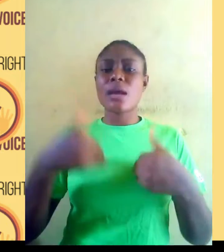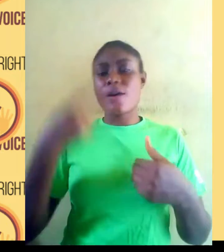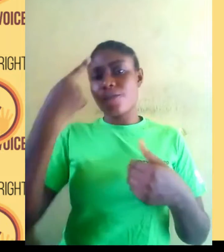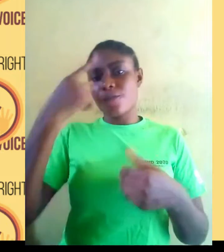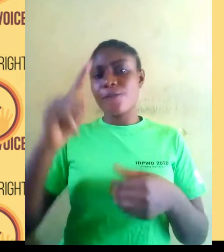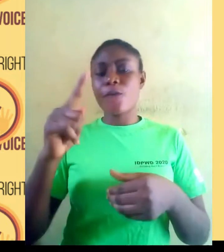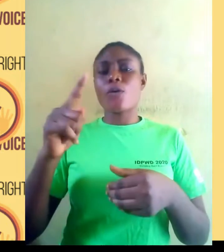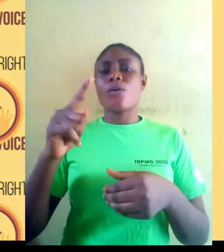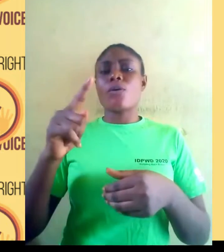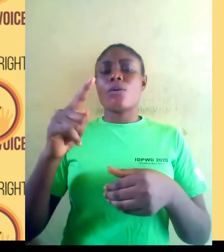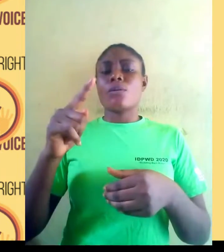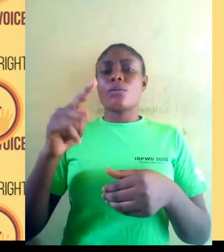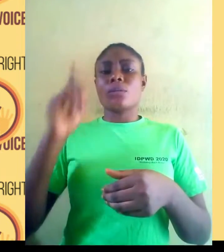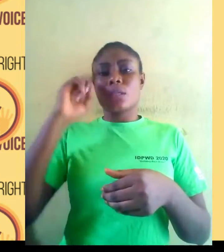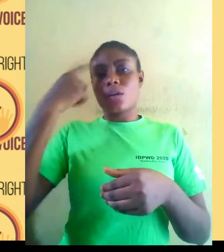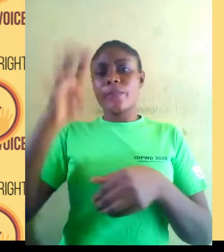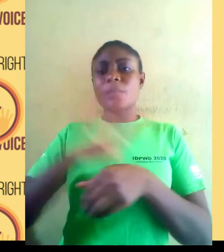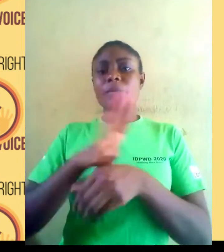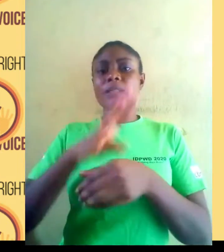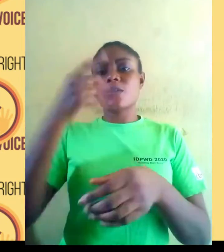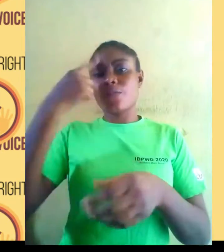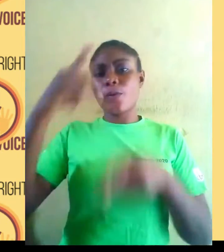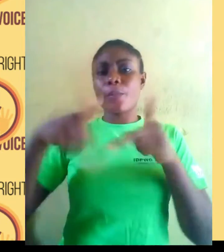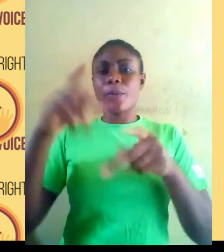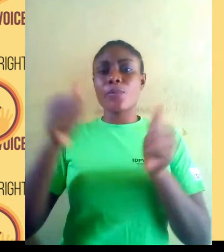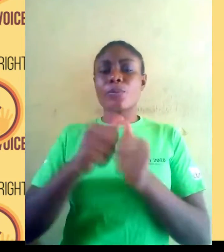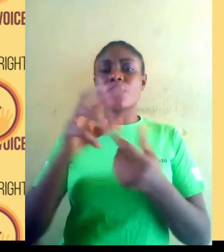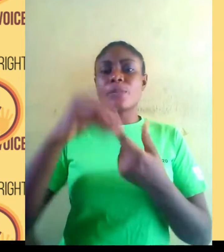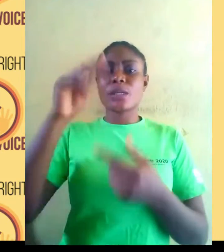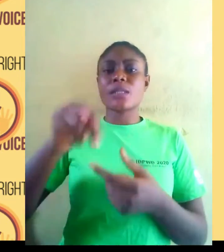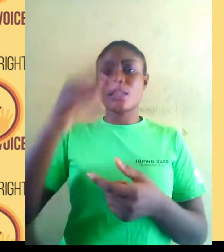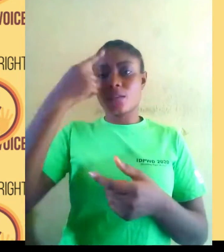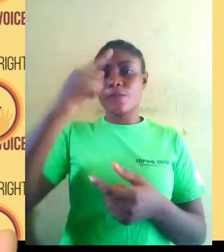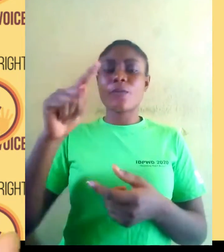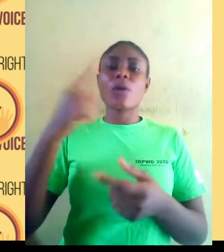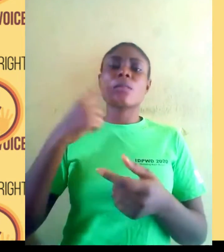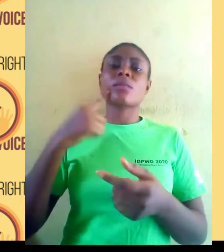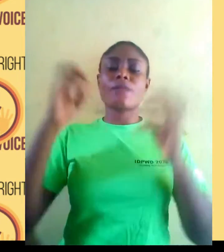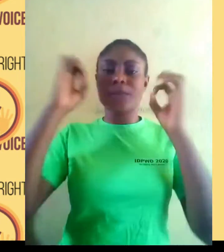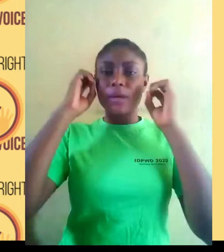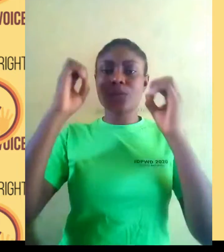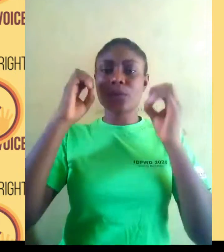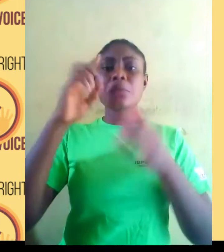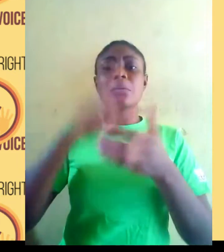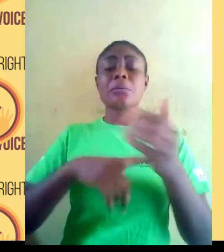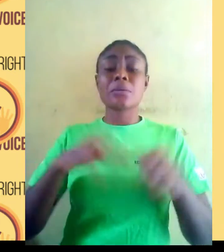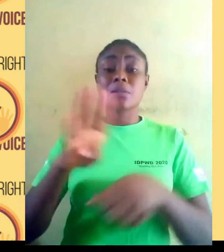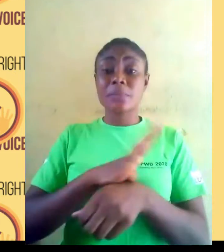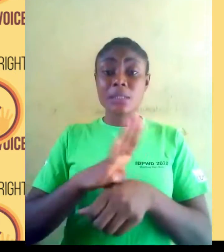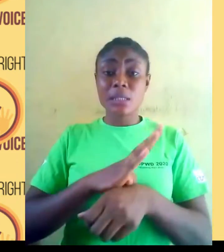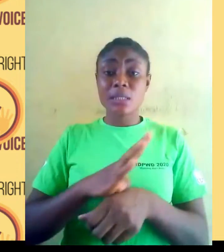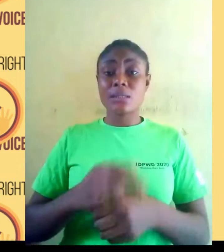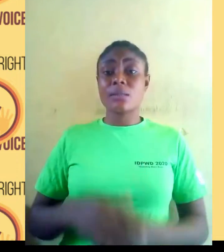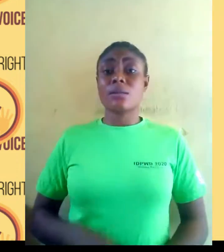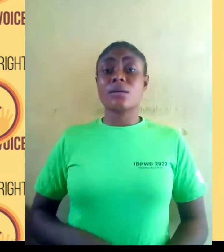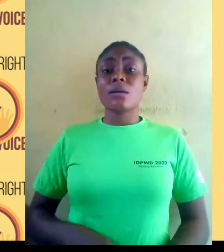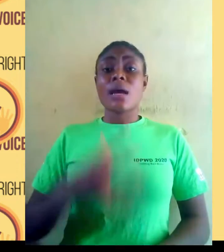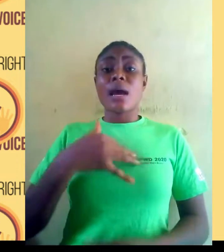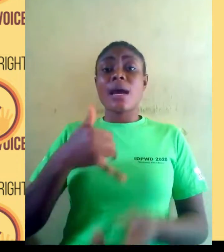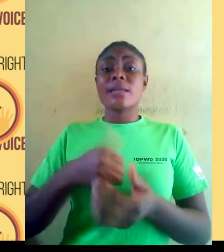with special needs, for deaf children, for deaf education? What business? And it